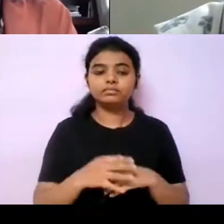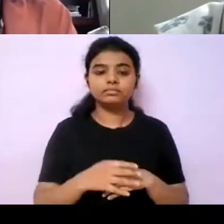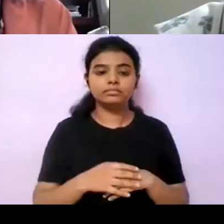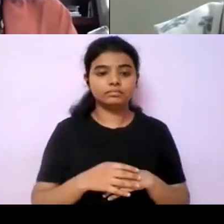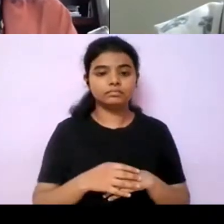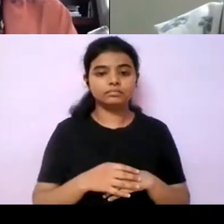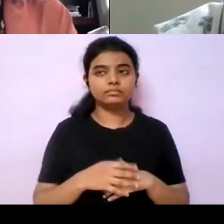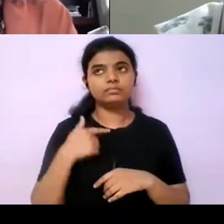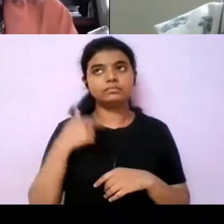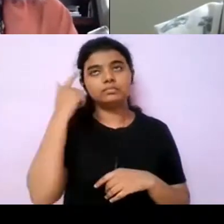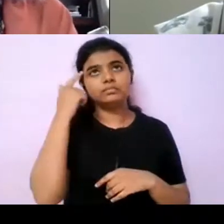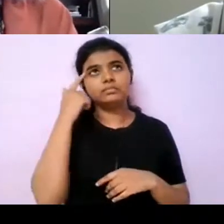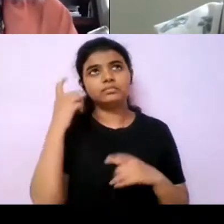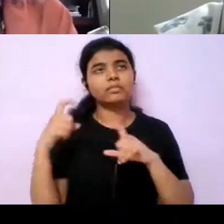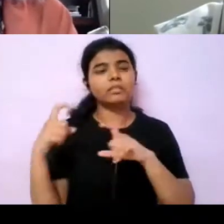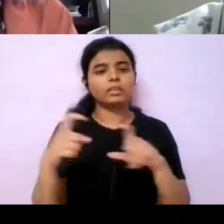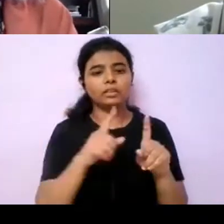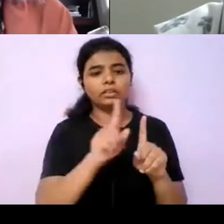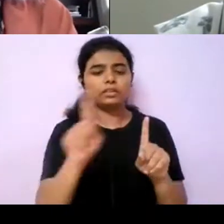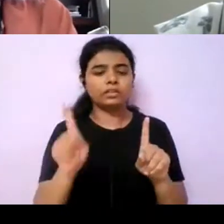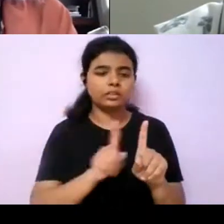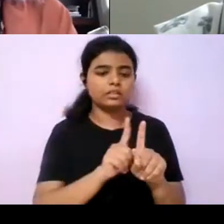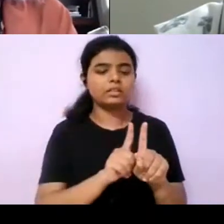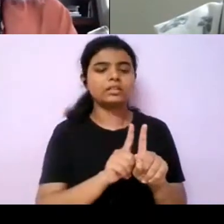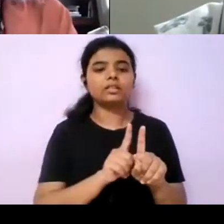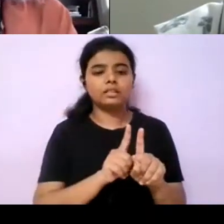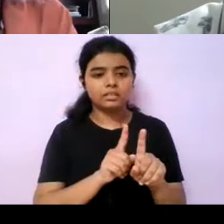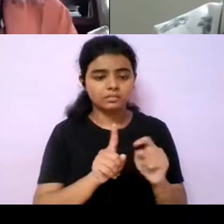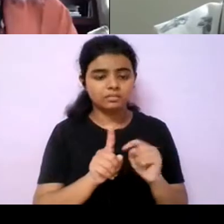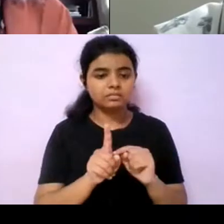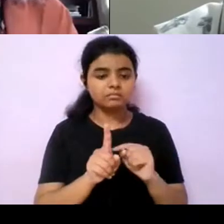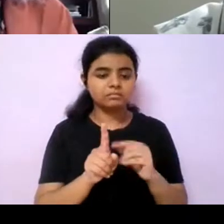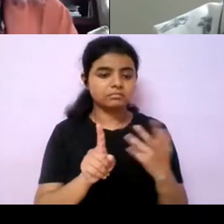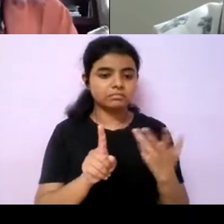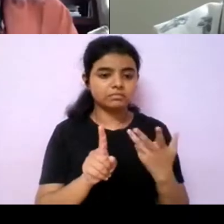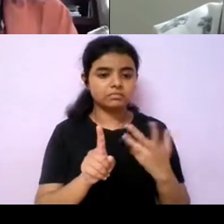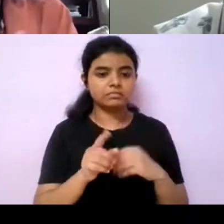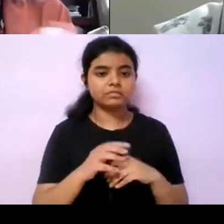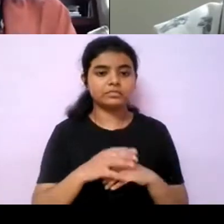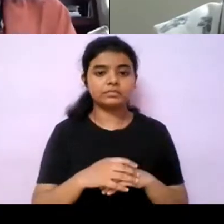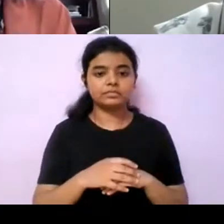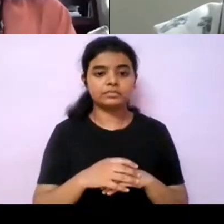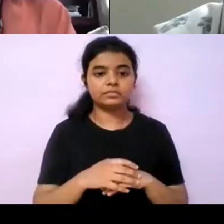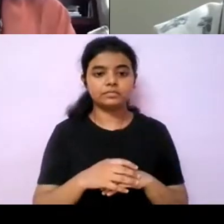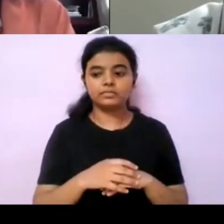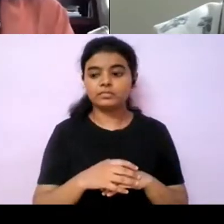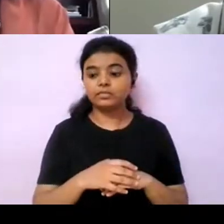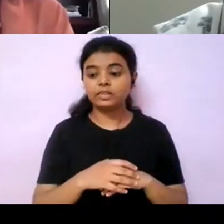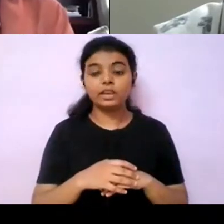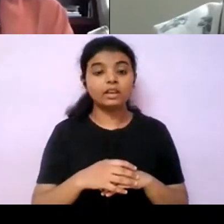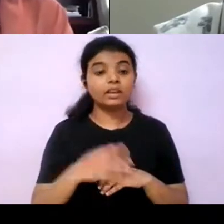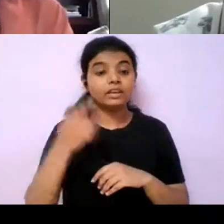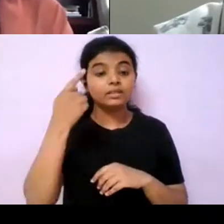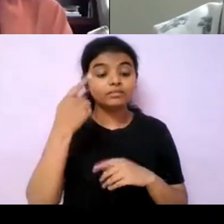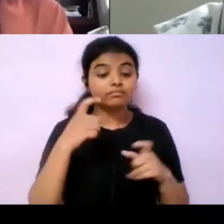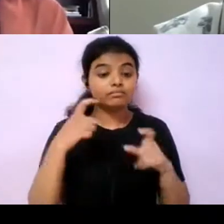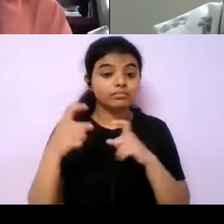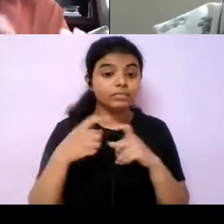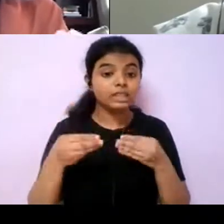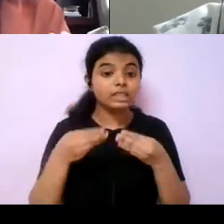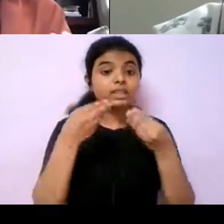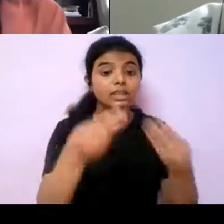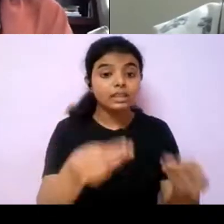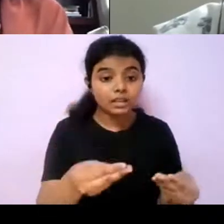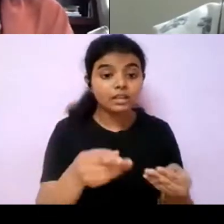I think the caregiver needs to look at what the cared for wants and needs are from